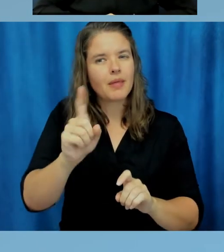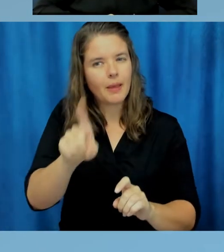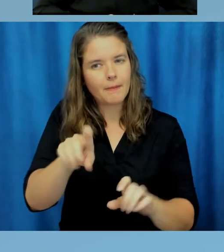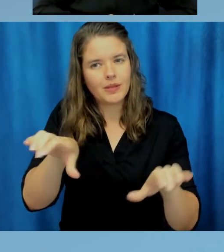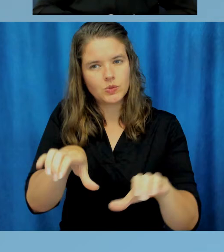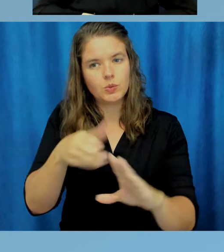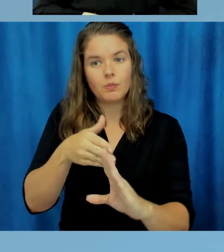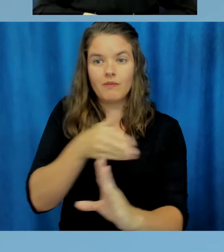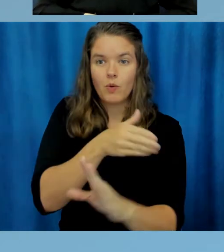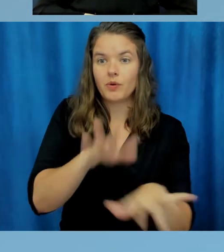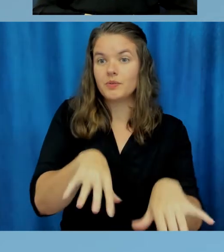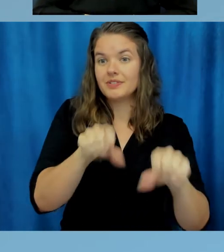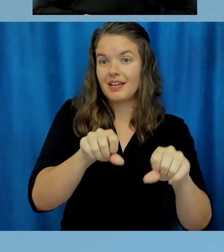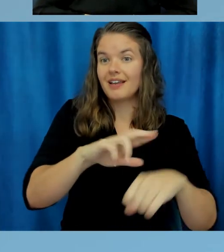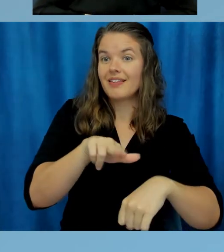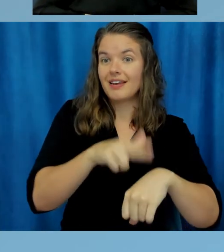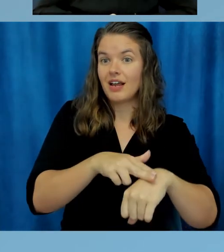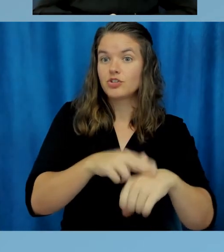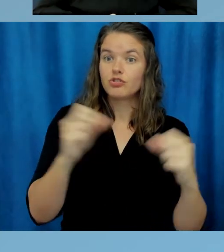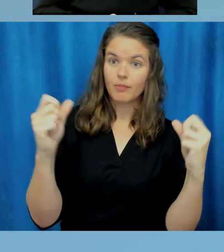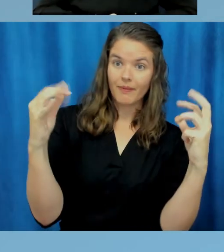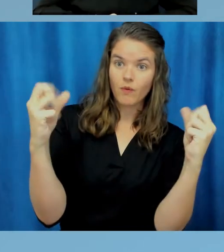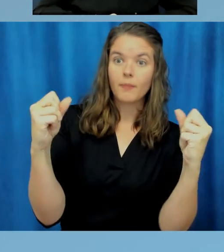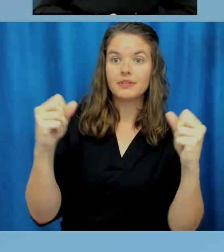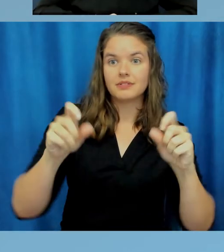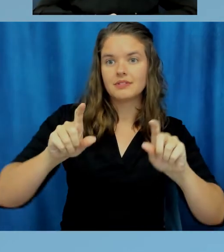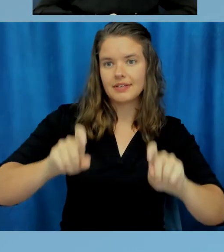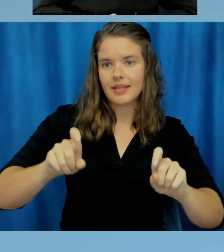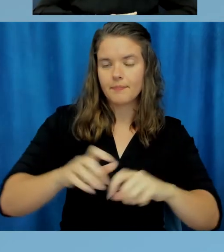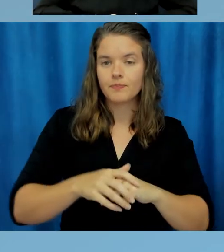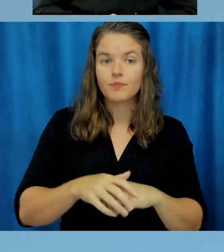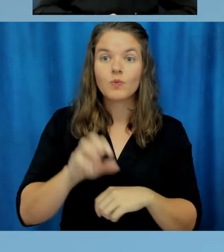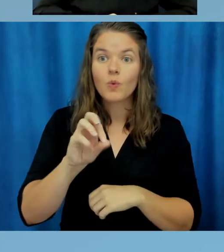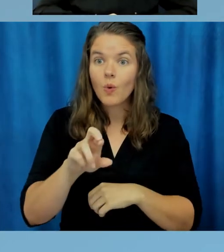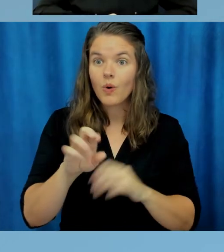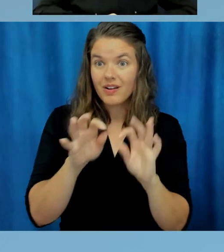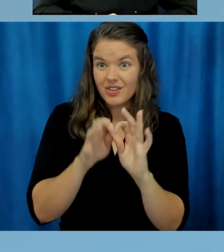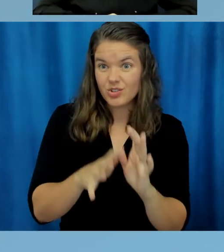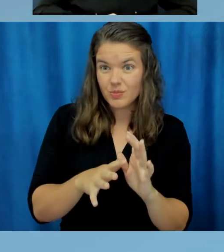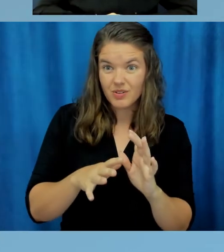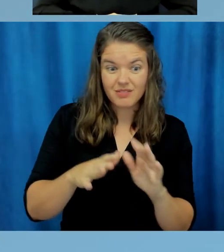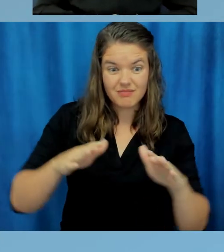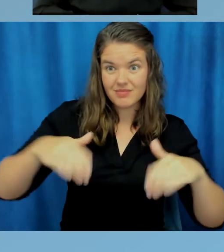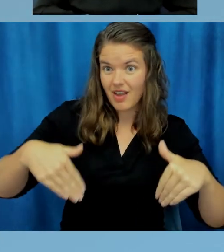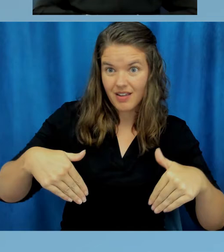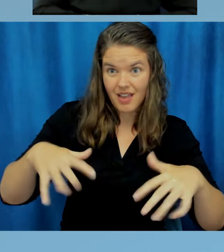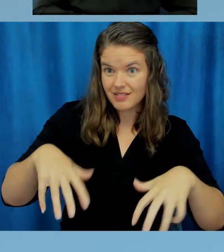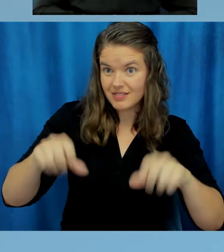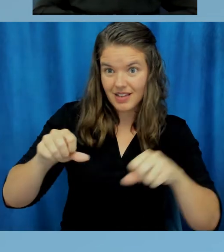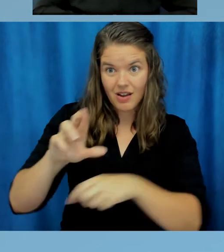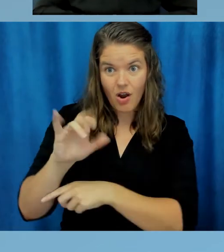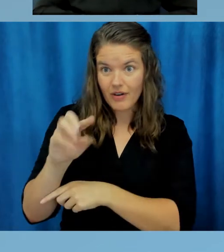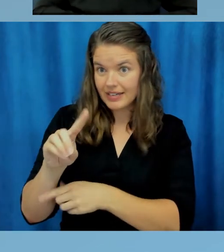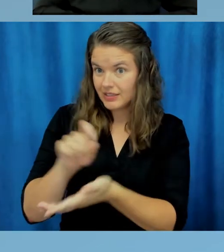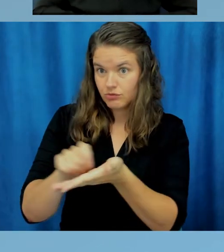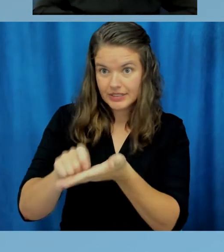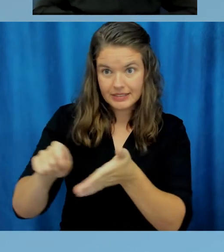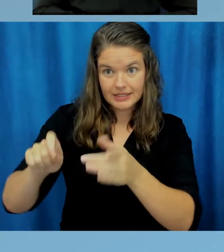you take the national performance exam. Or if the interpreter has yet to take the RID written